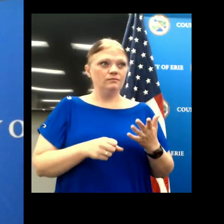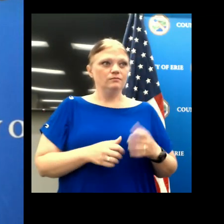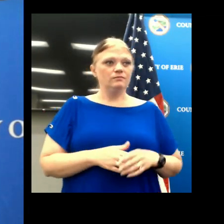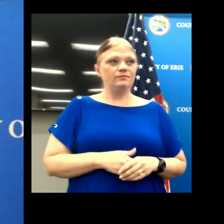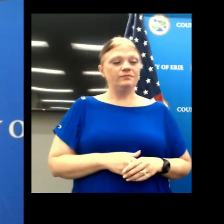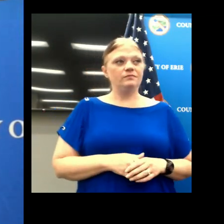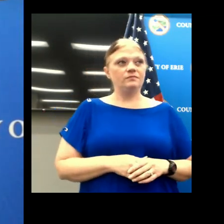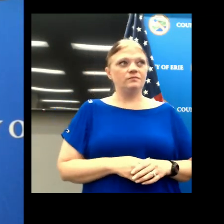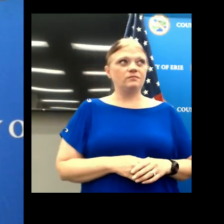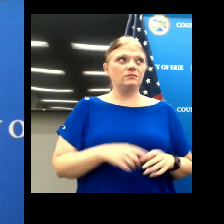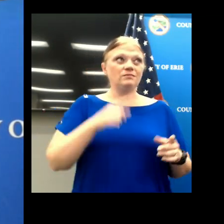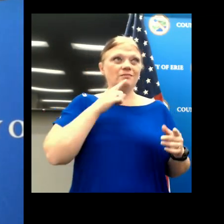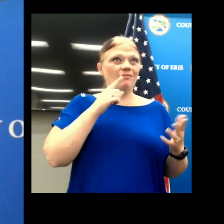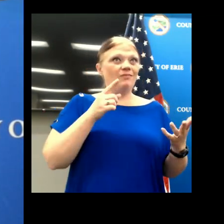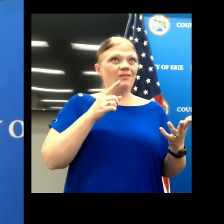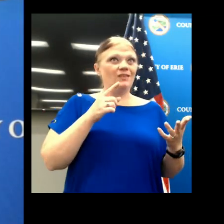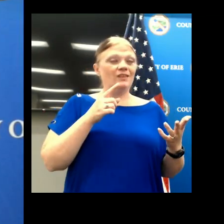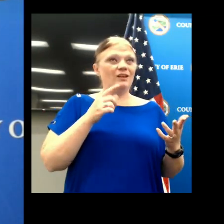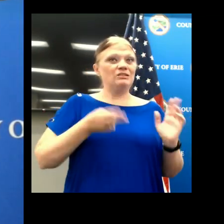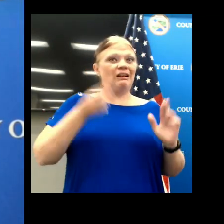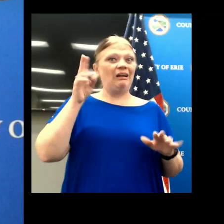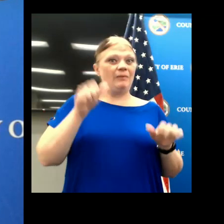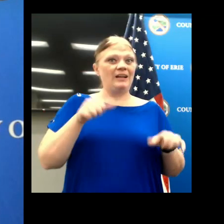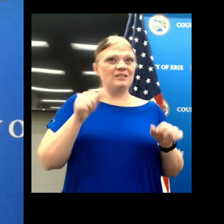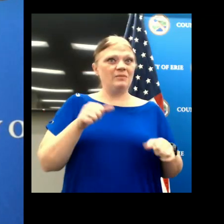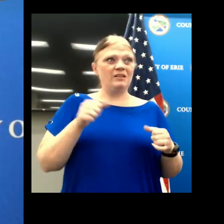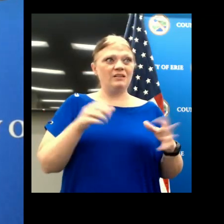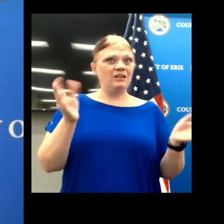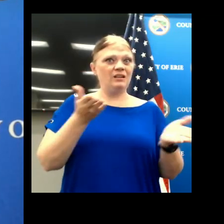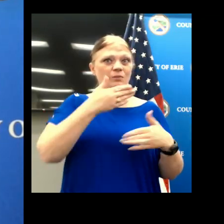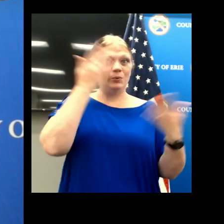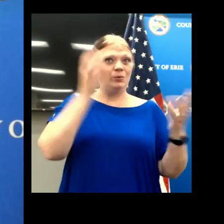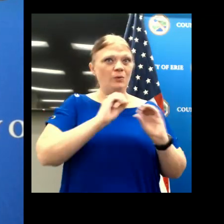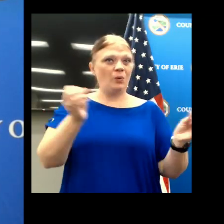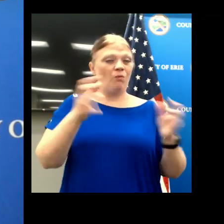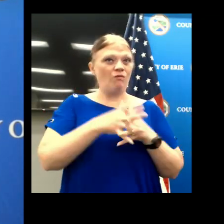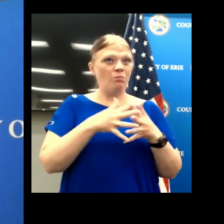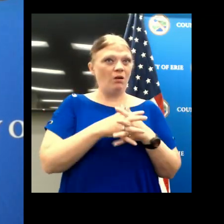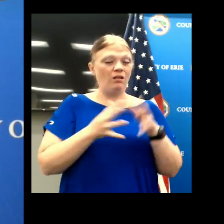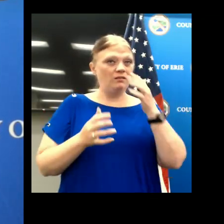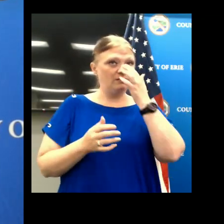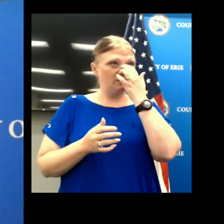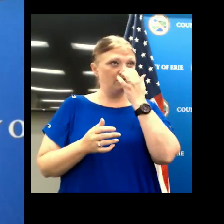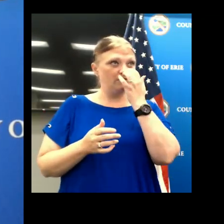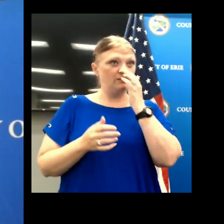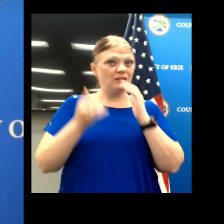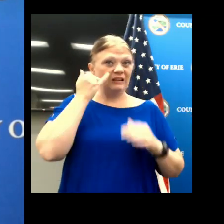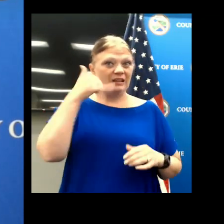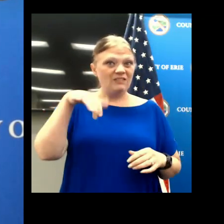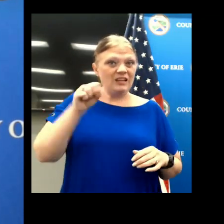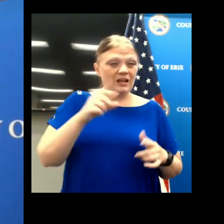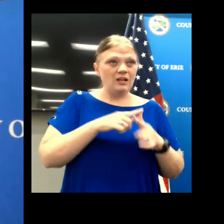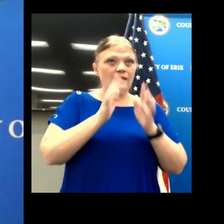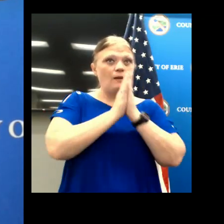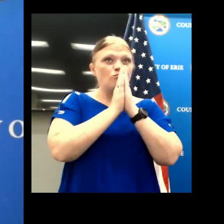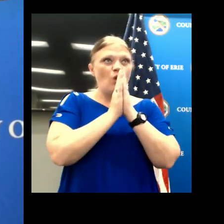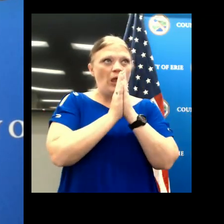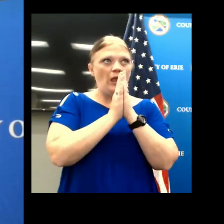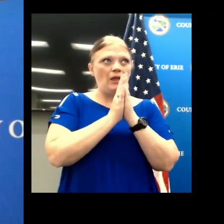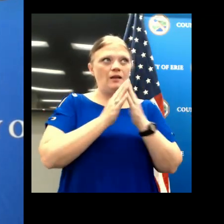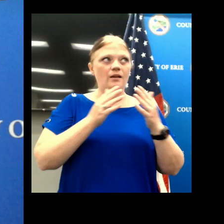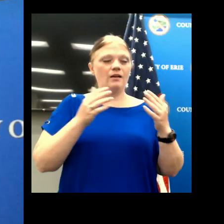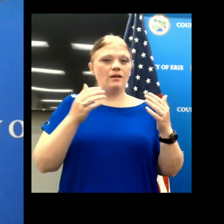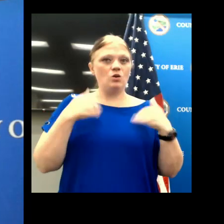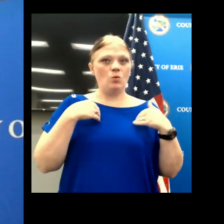There's a high possibility within the next month there won't be football. And if there is, they should pray that they have football and